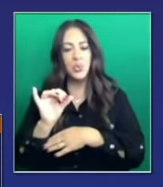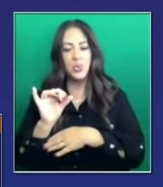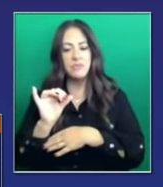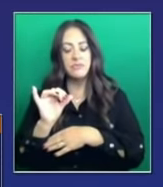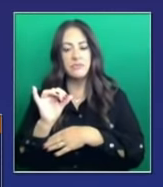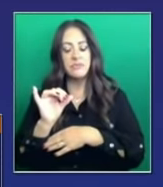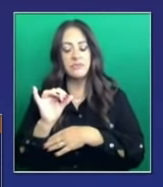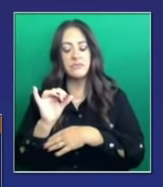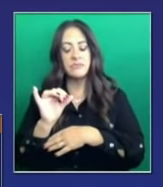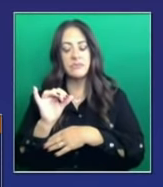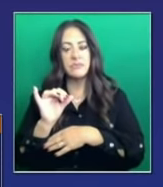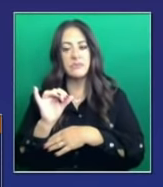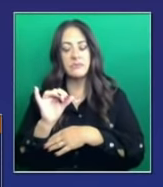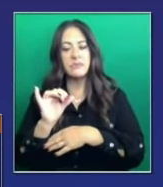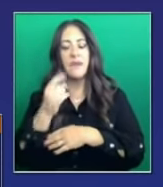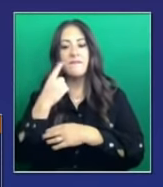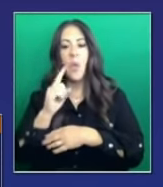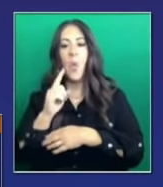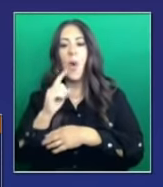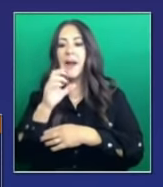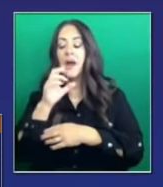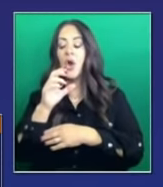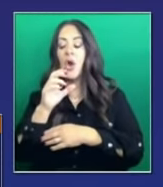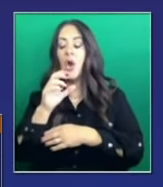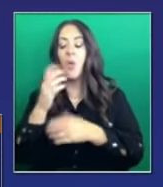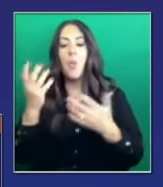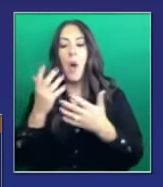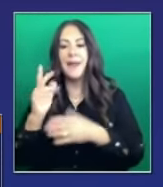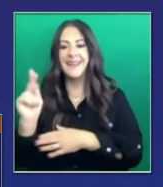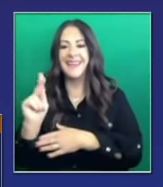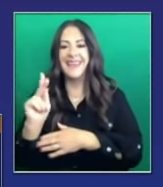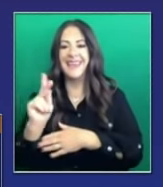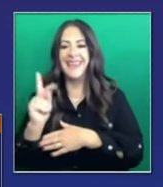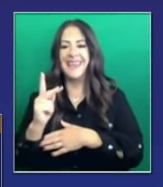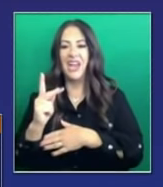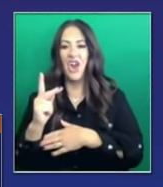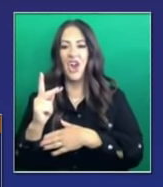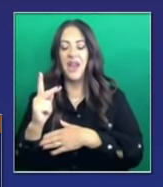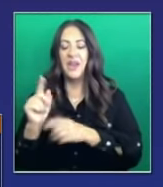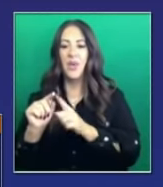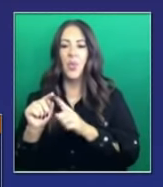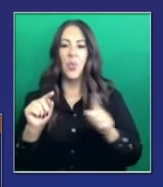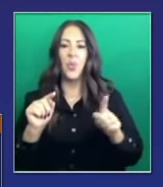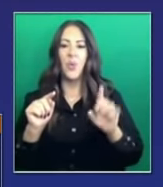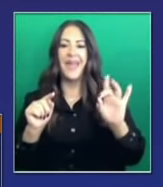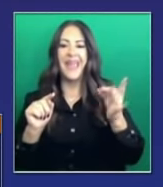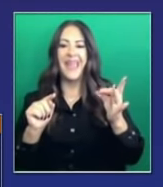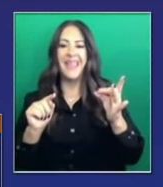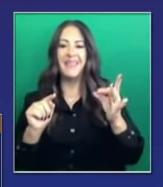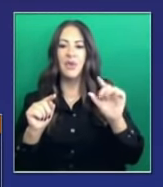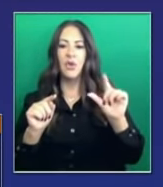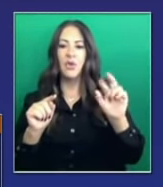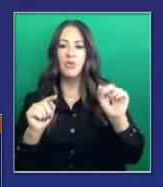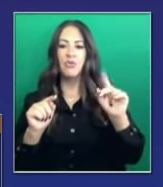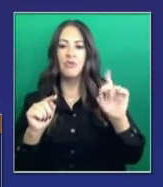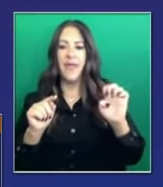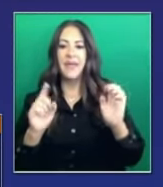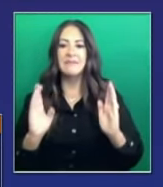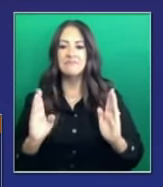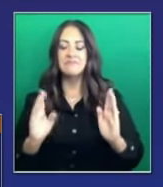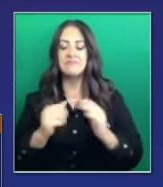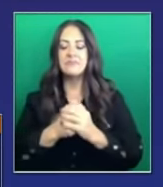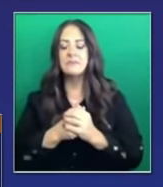to K through 12, not just elementary grades. We had, going back to a